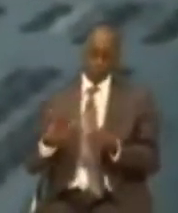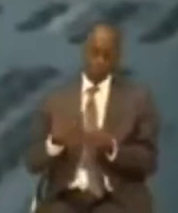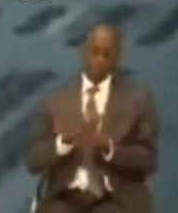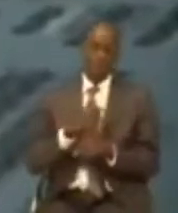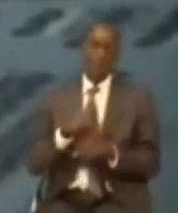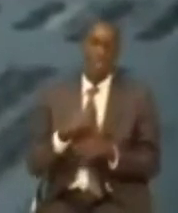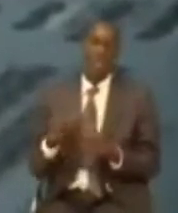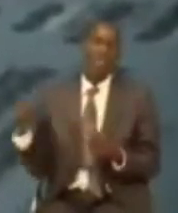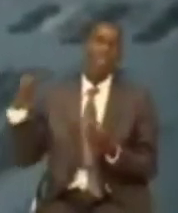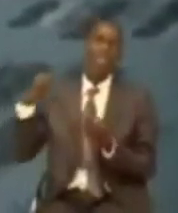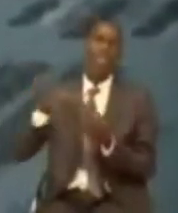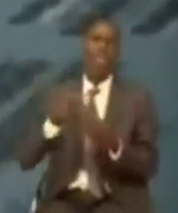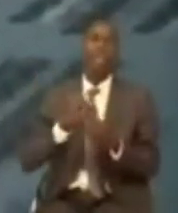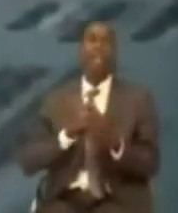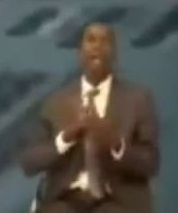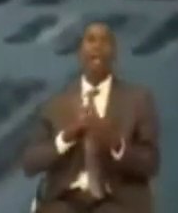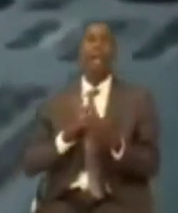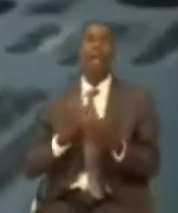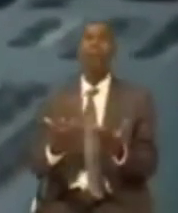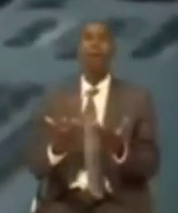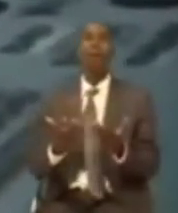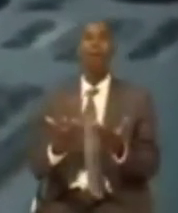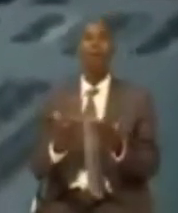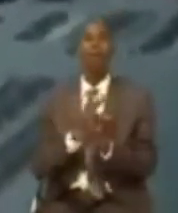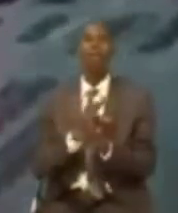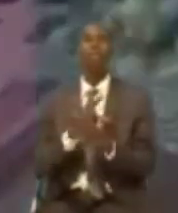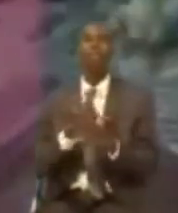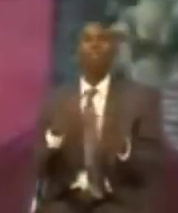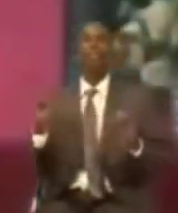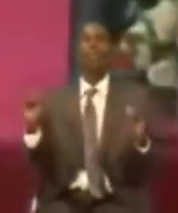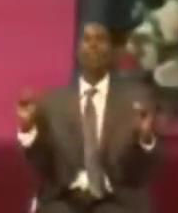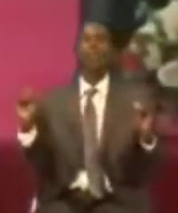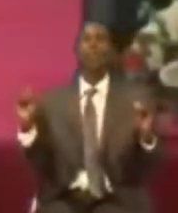fill me till I want no